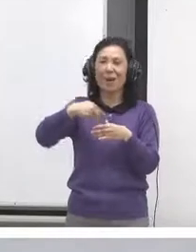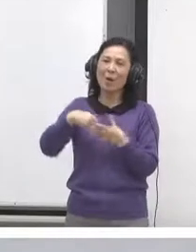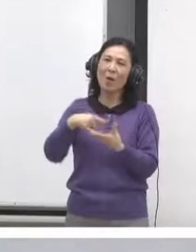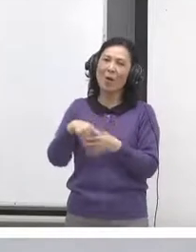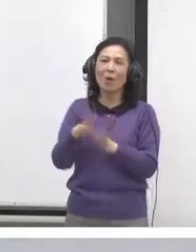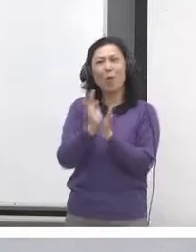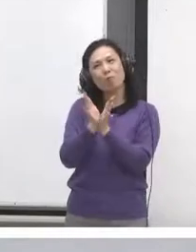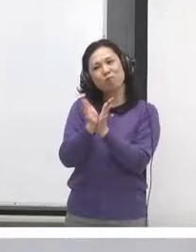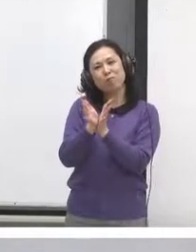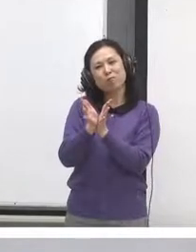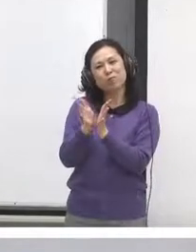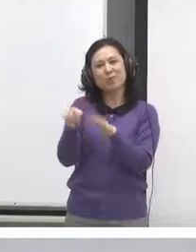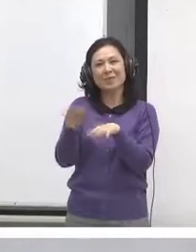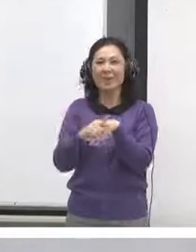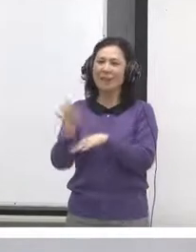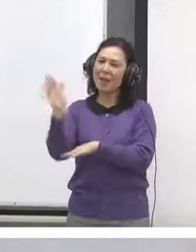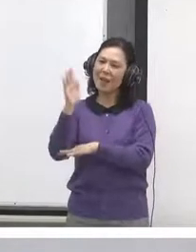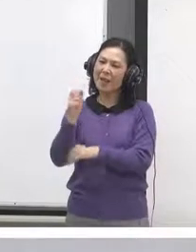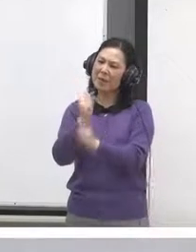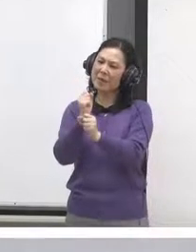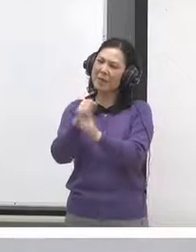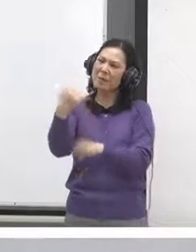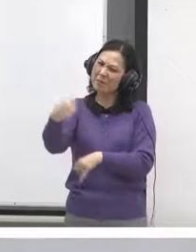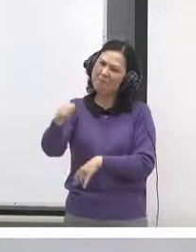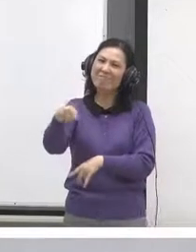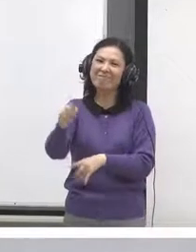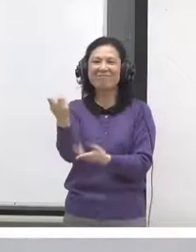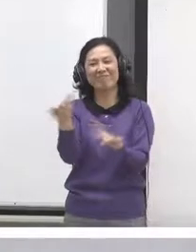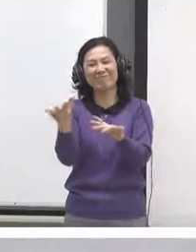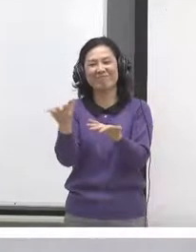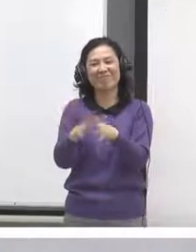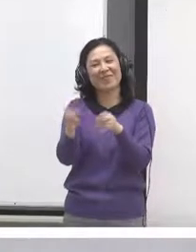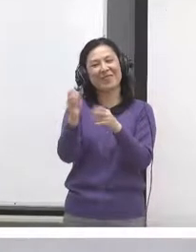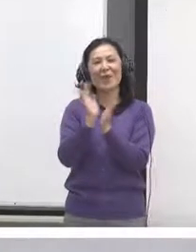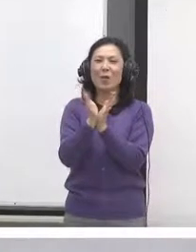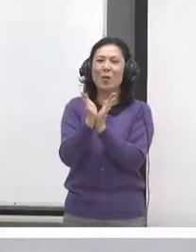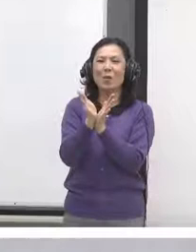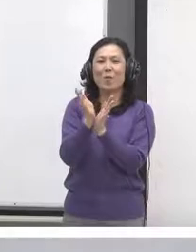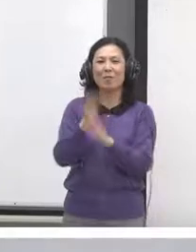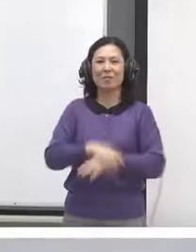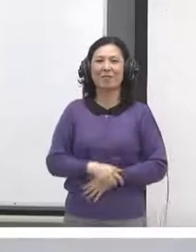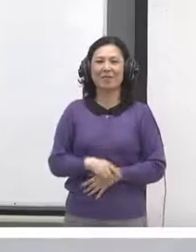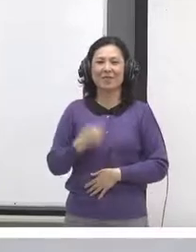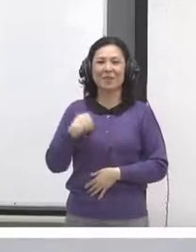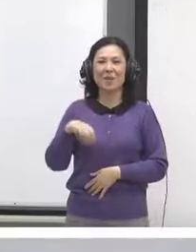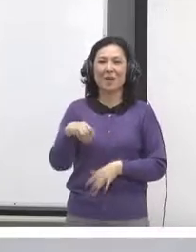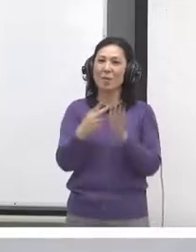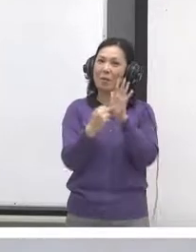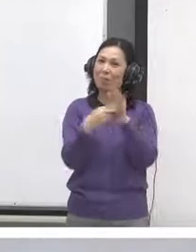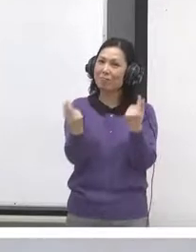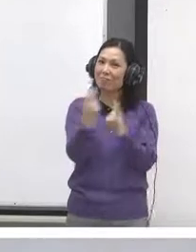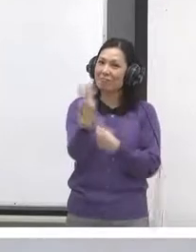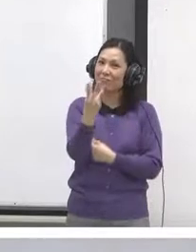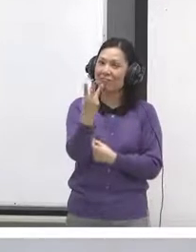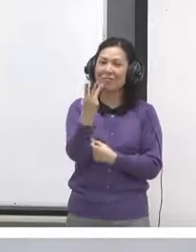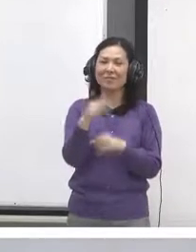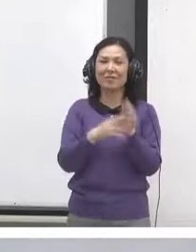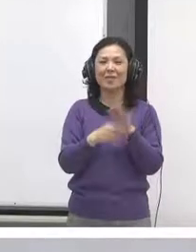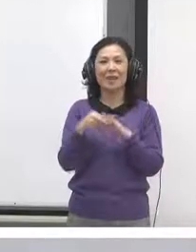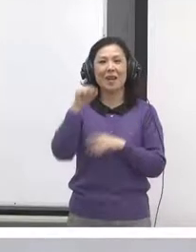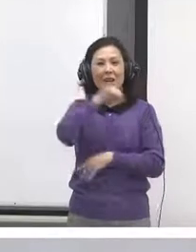do.So we have these three different examples, like Taiwanese